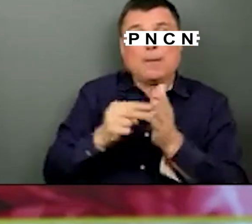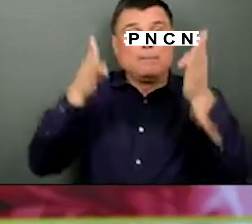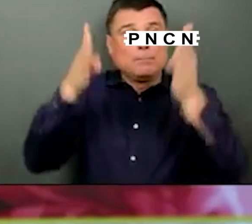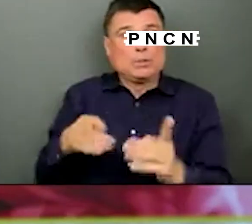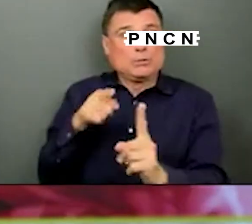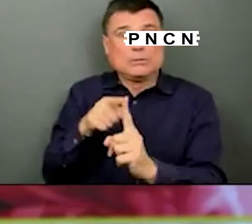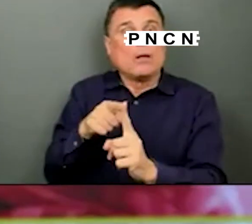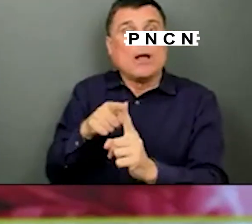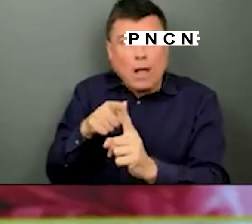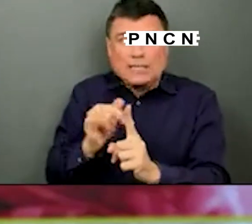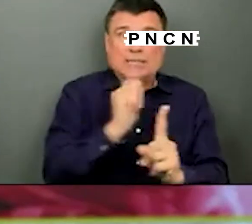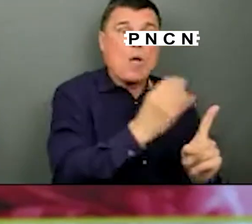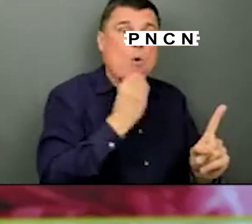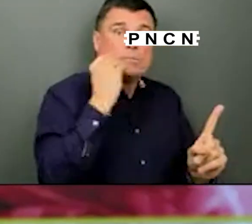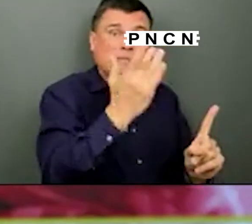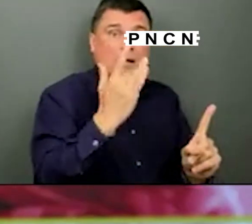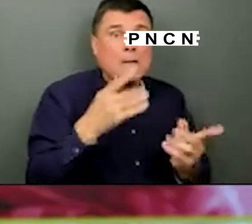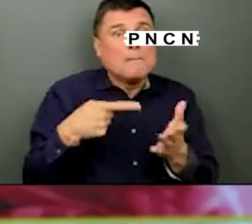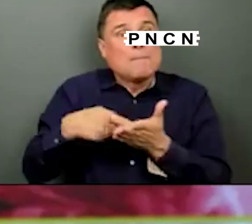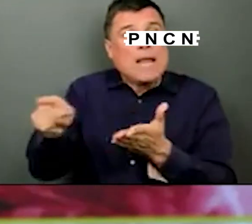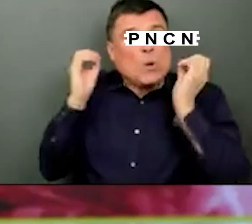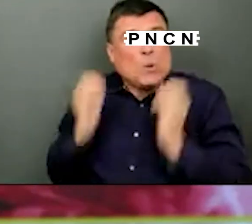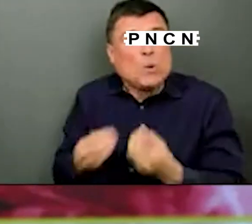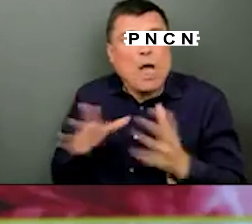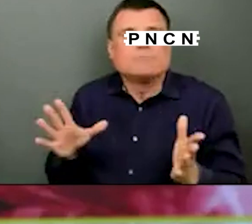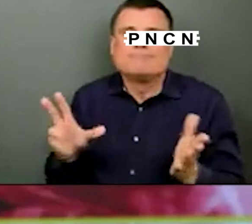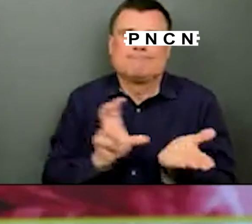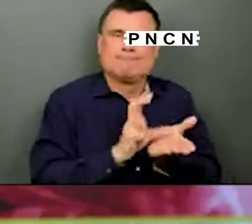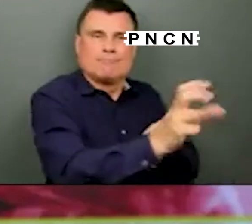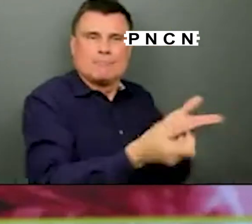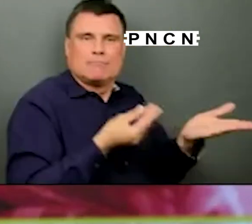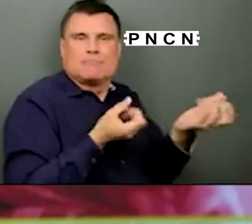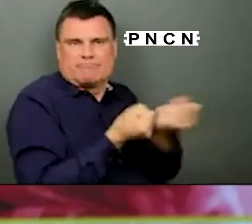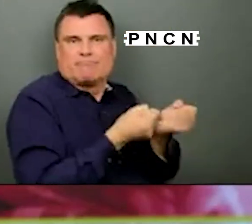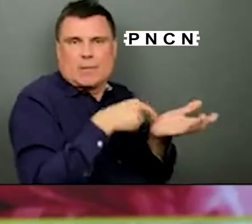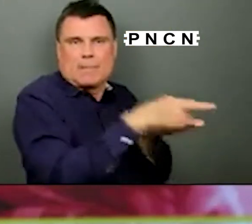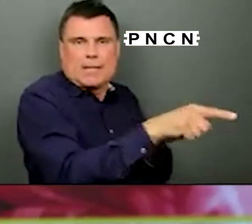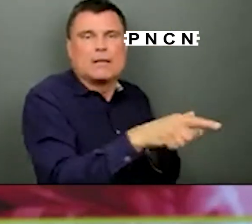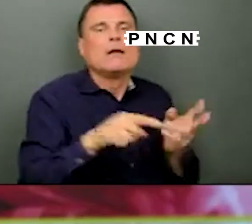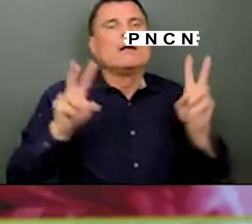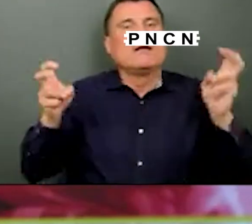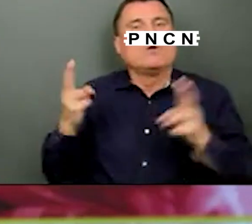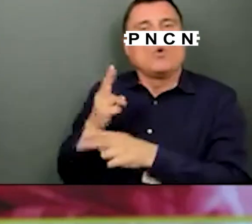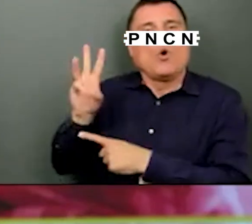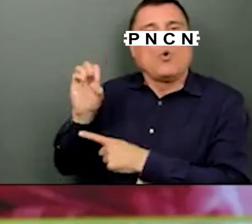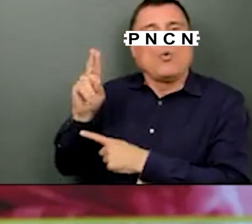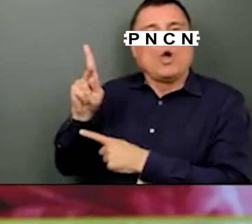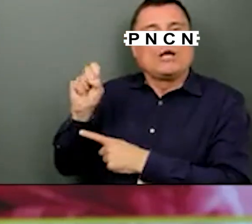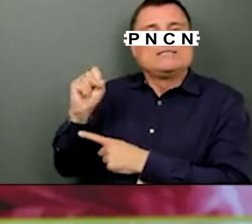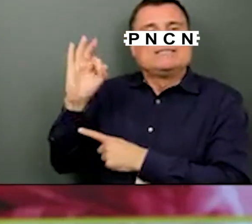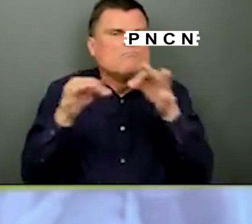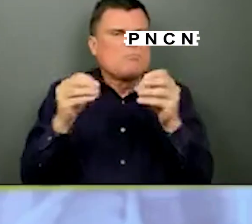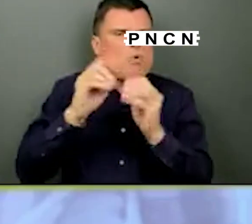will remain the same. And working through the WorkSafe administration process, will be able to reimburse those businesses as quickly